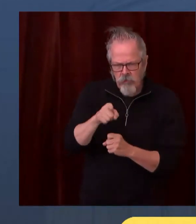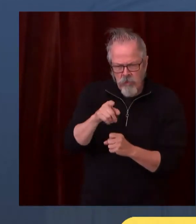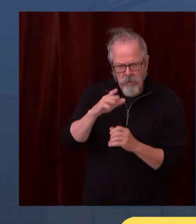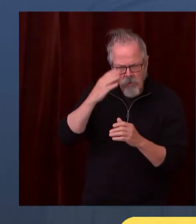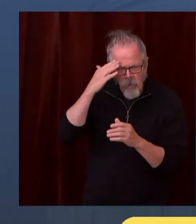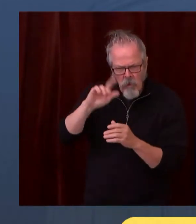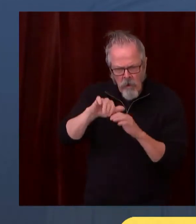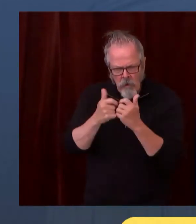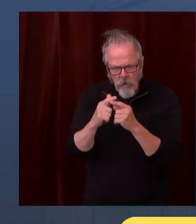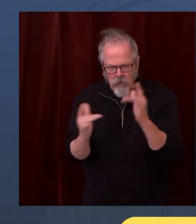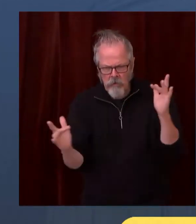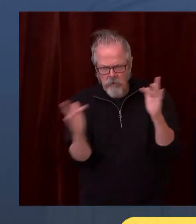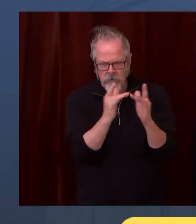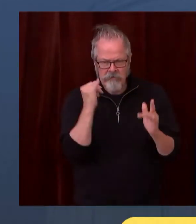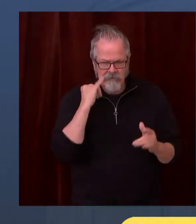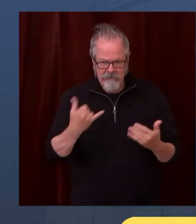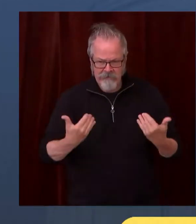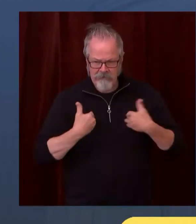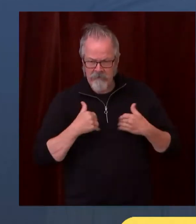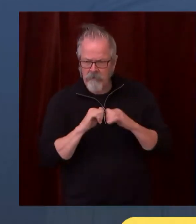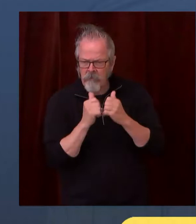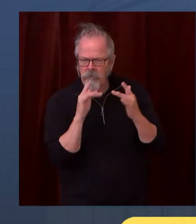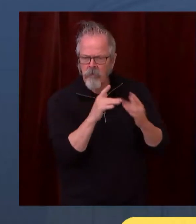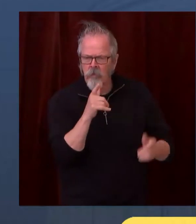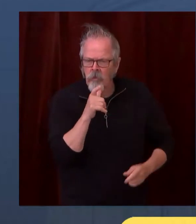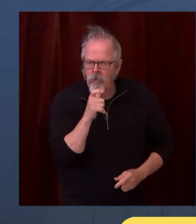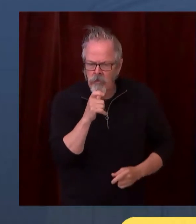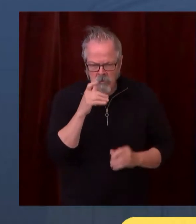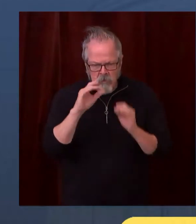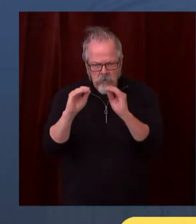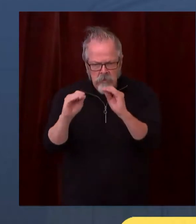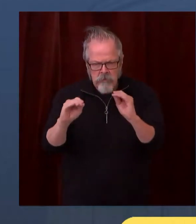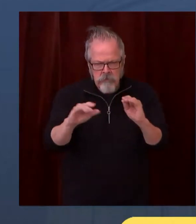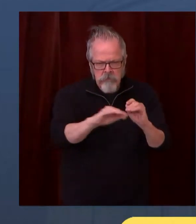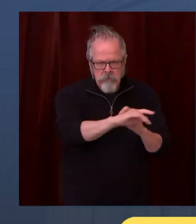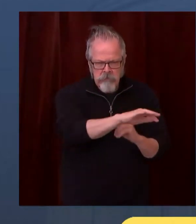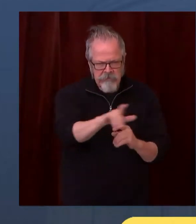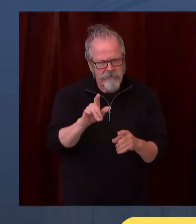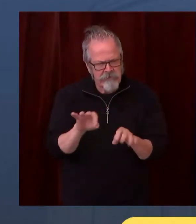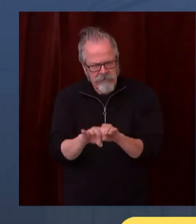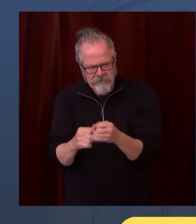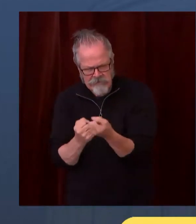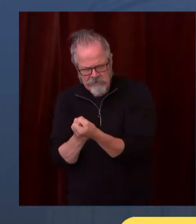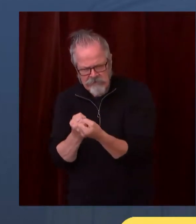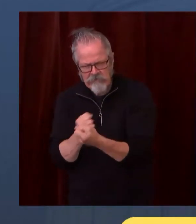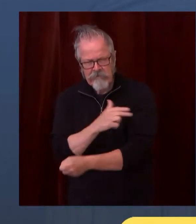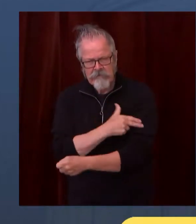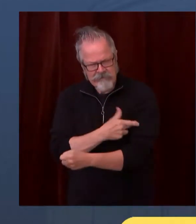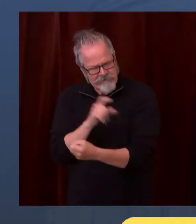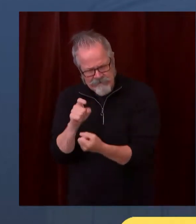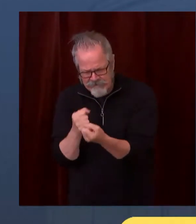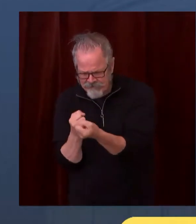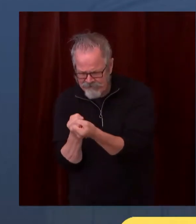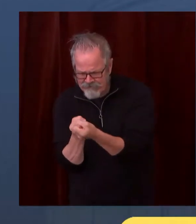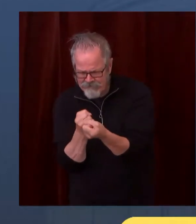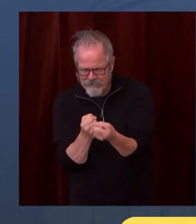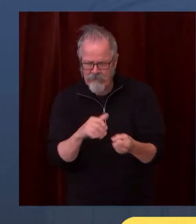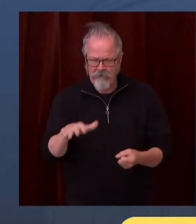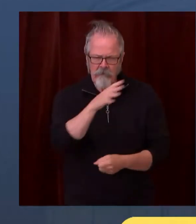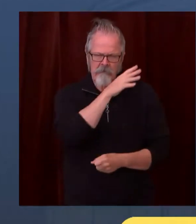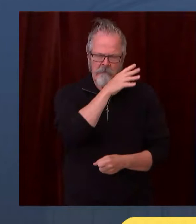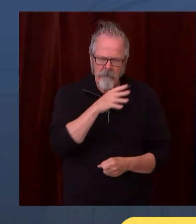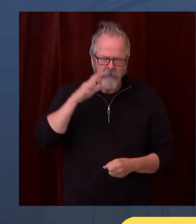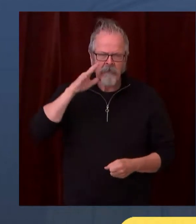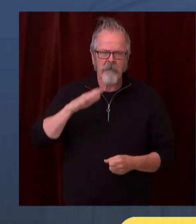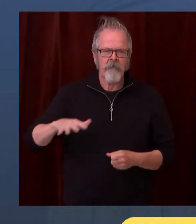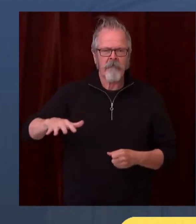challenging for us to deal with because people are working in very hard conditions, frequently close to one another, and